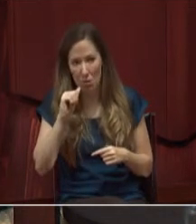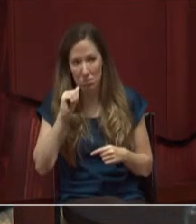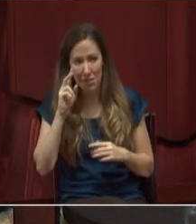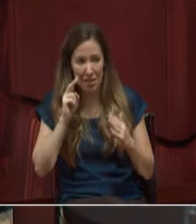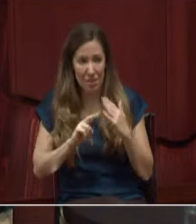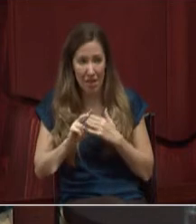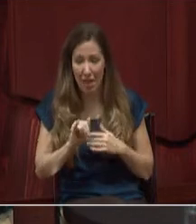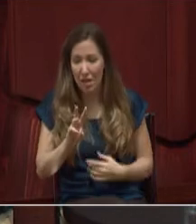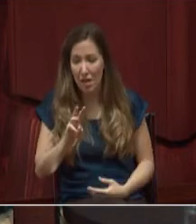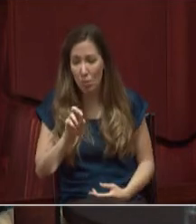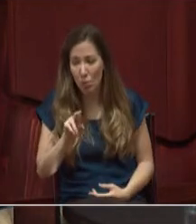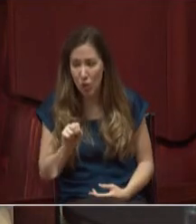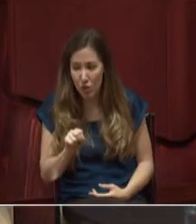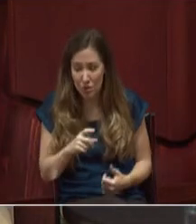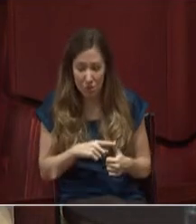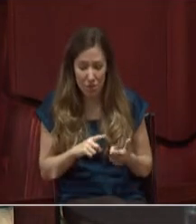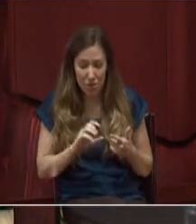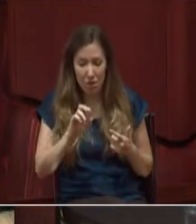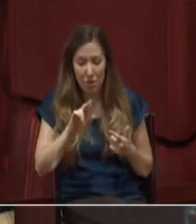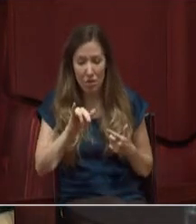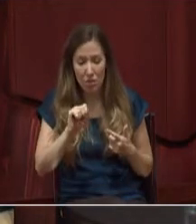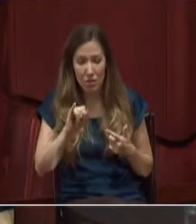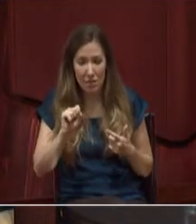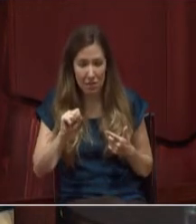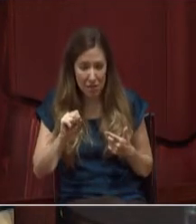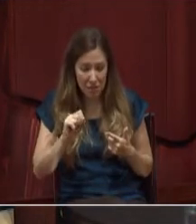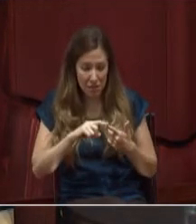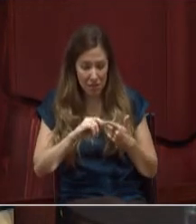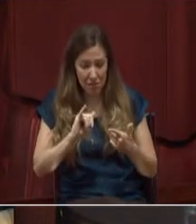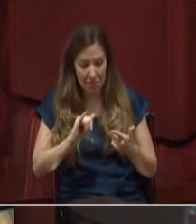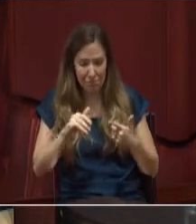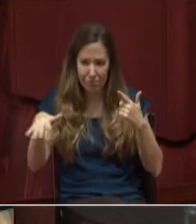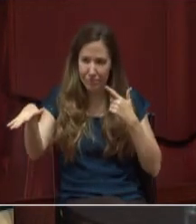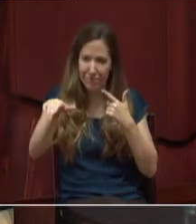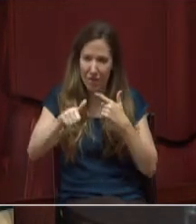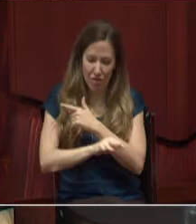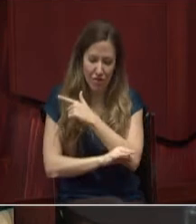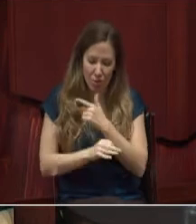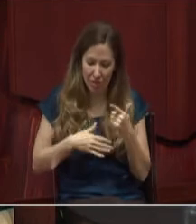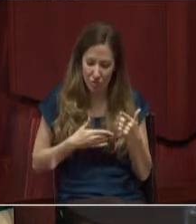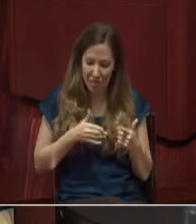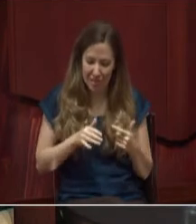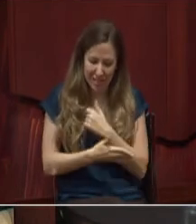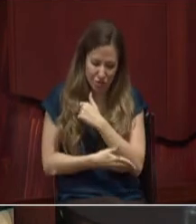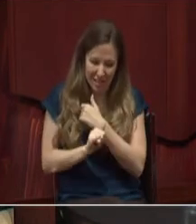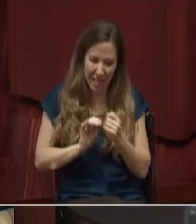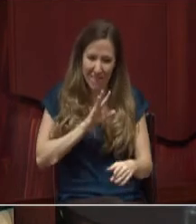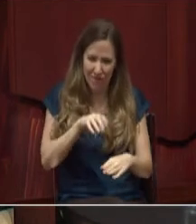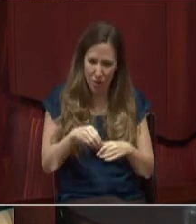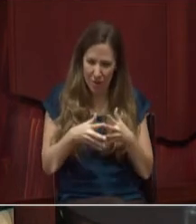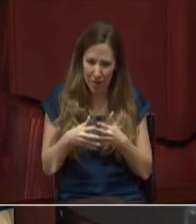wars, crises overseas that involve American interest. So what do you do when you have a